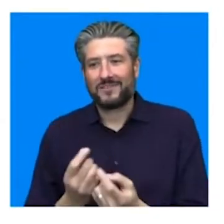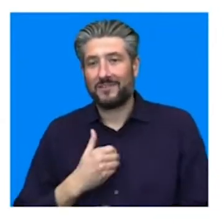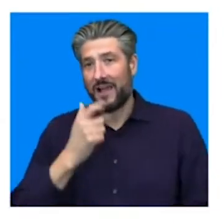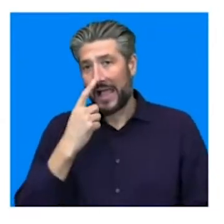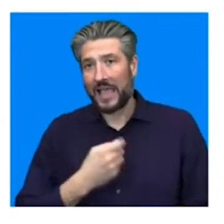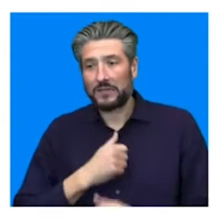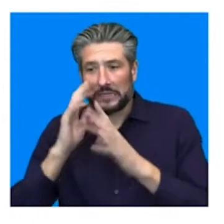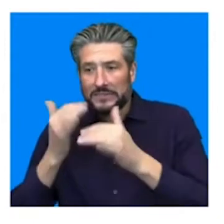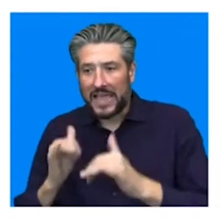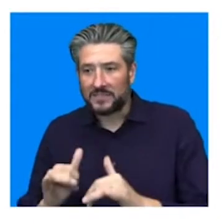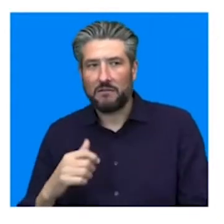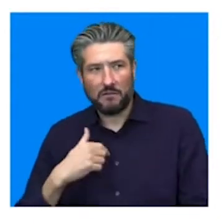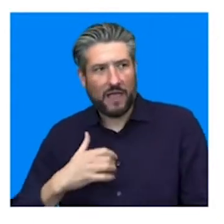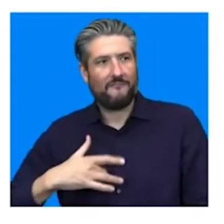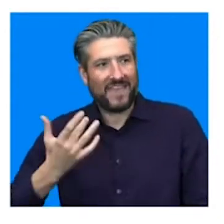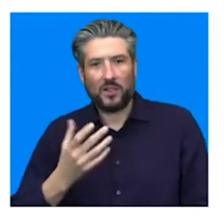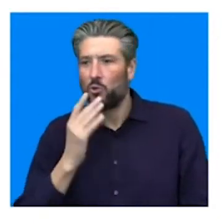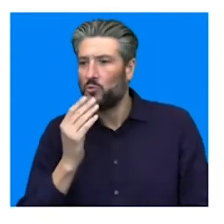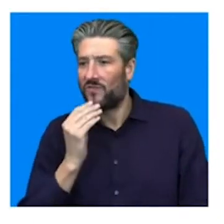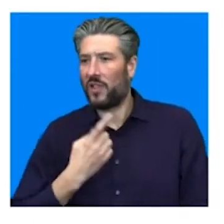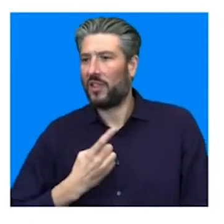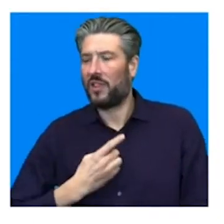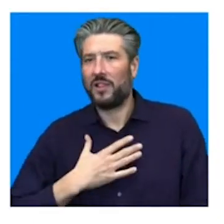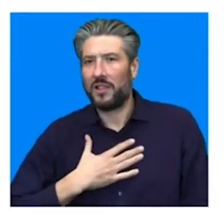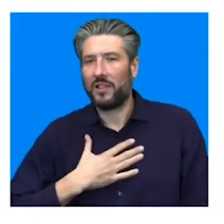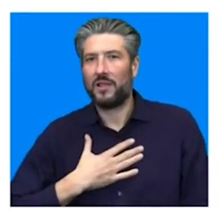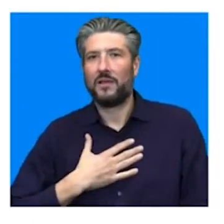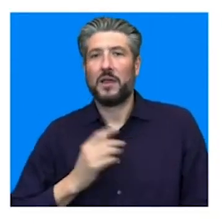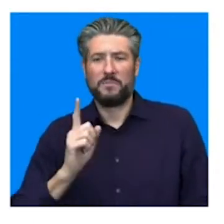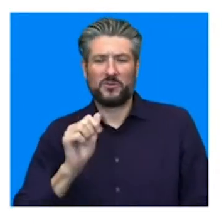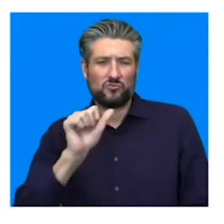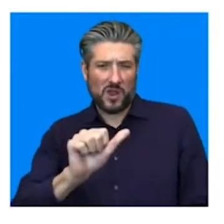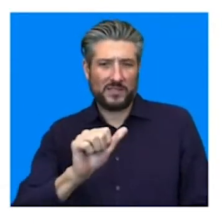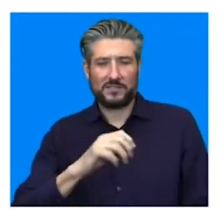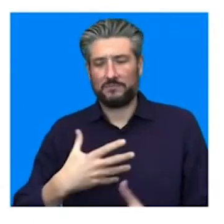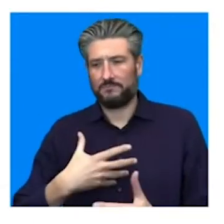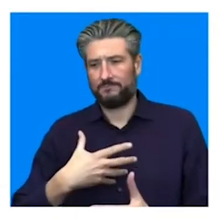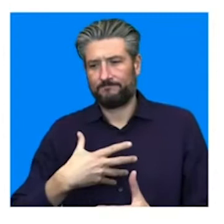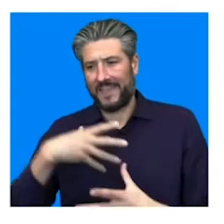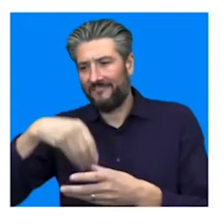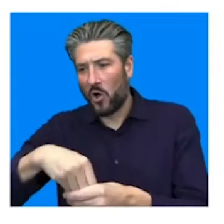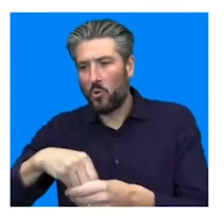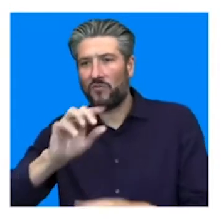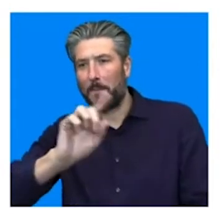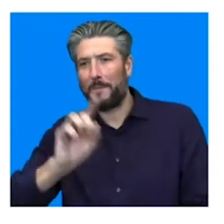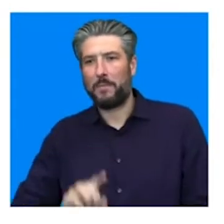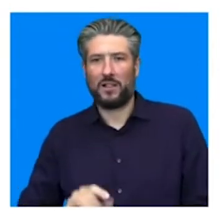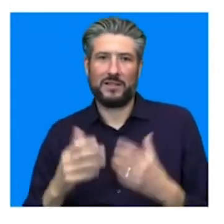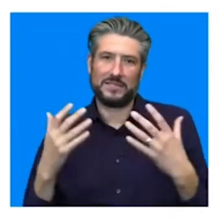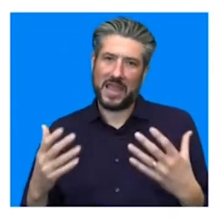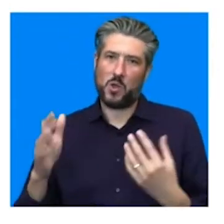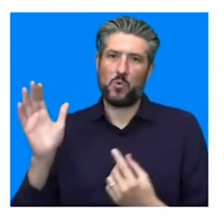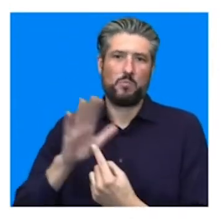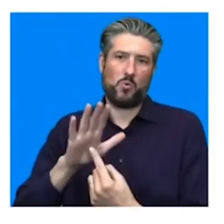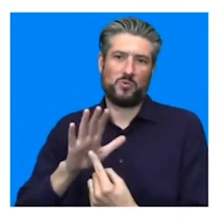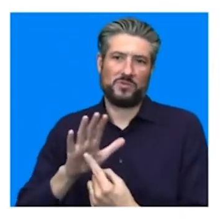But I think, yeah, involving kind of people is just such a huge part of everything everyone does nowadays. It's become, it used to be a buzzword,